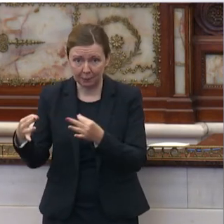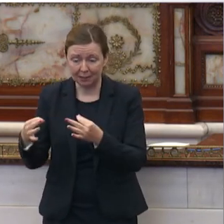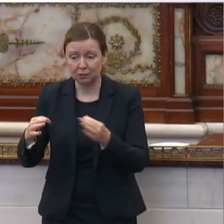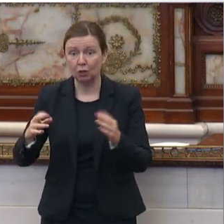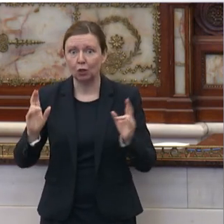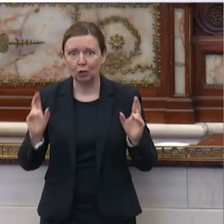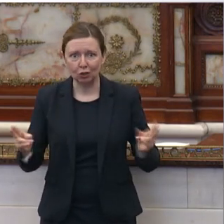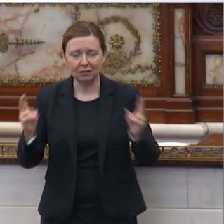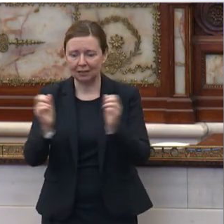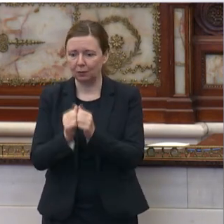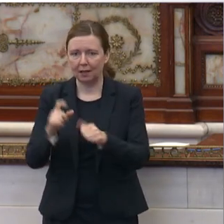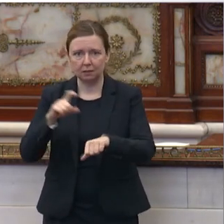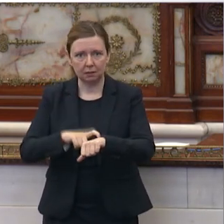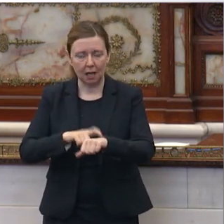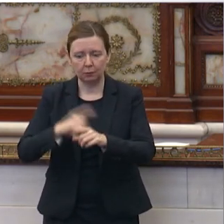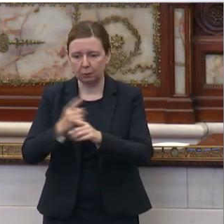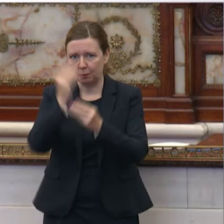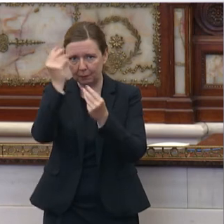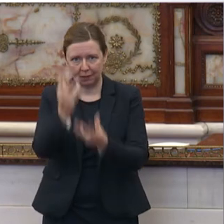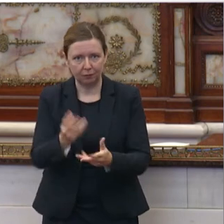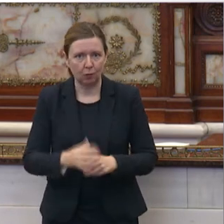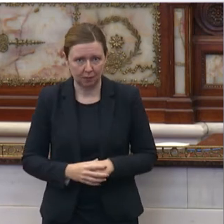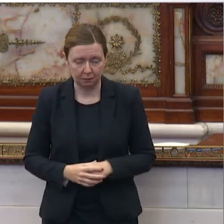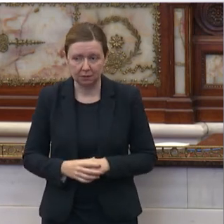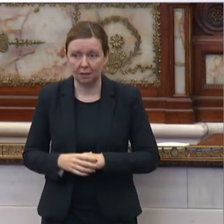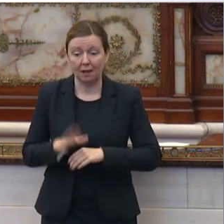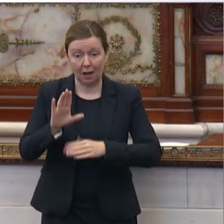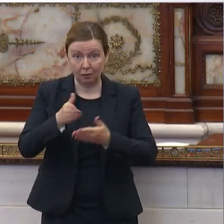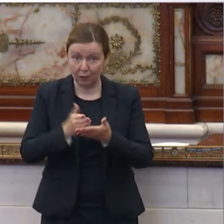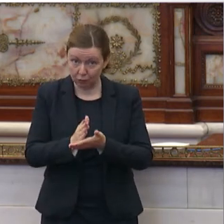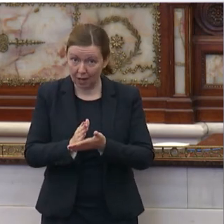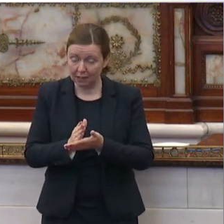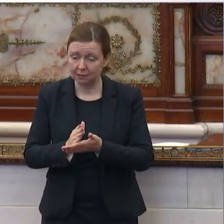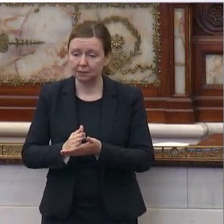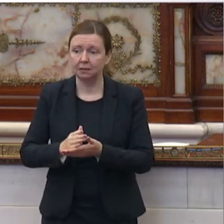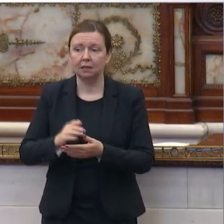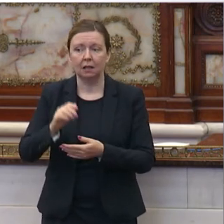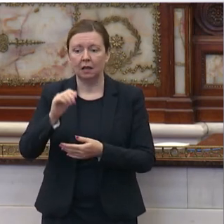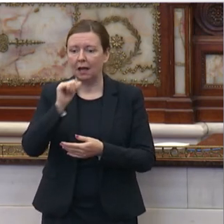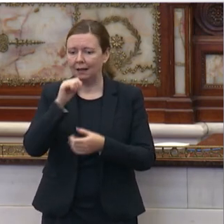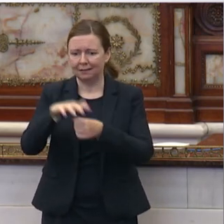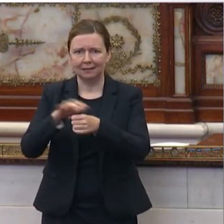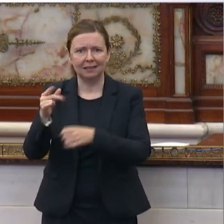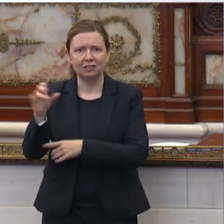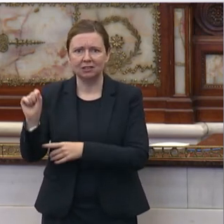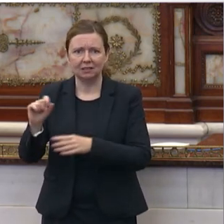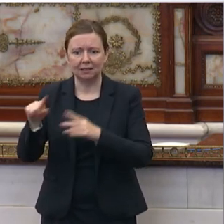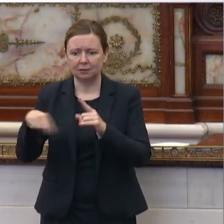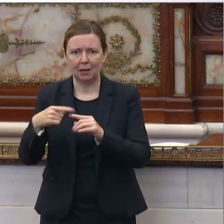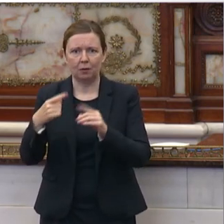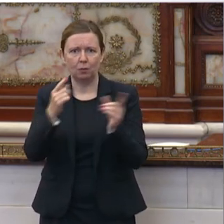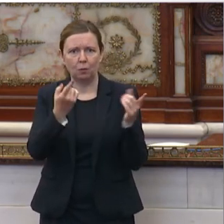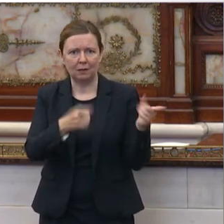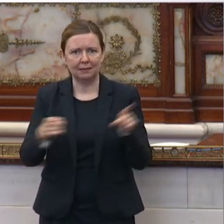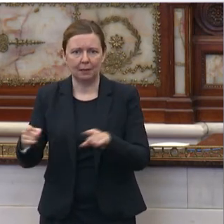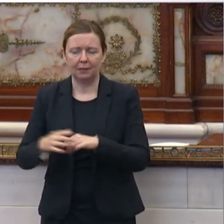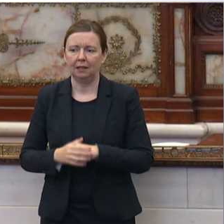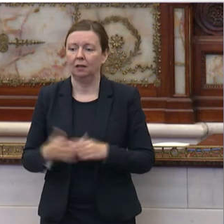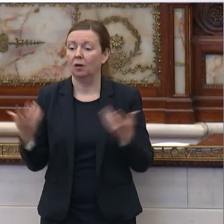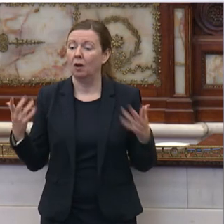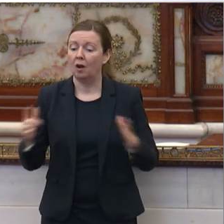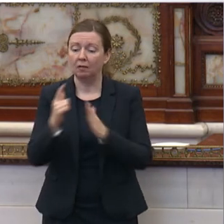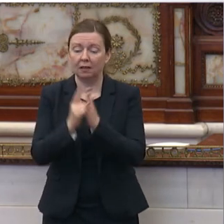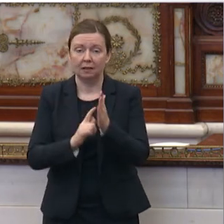urgently without time to be properly informed of their rights nor of the logistics of the situation. There was already